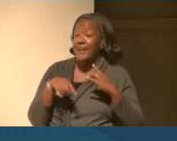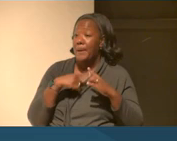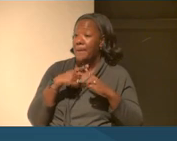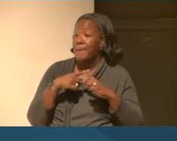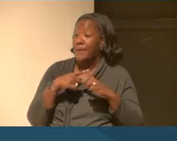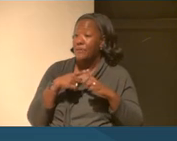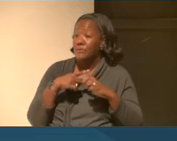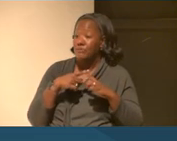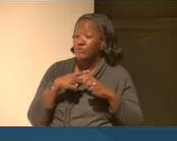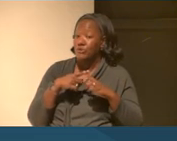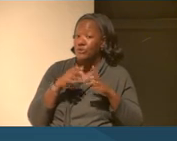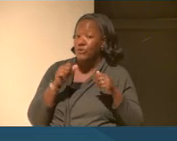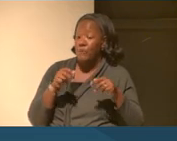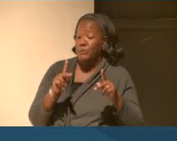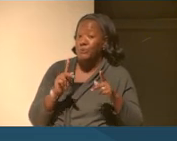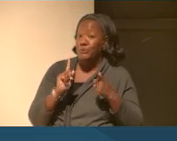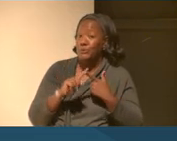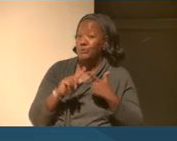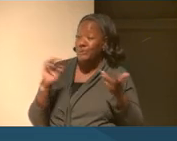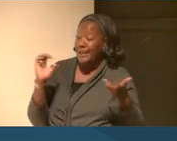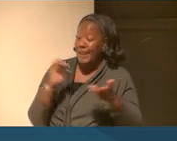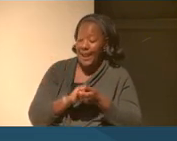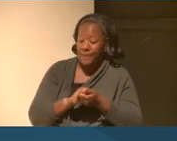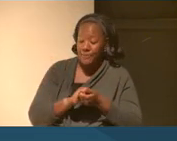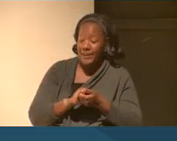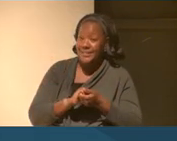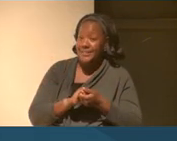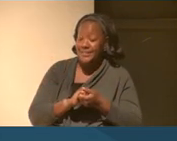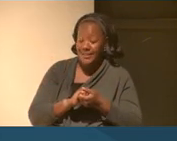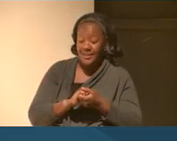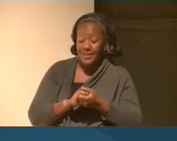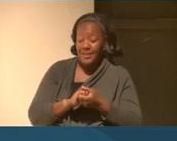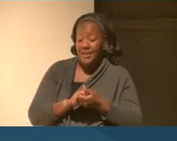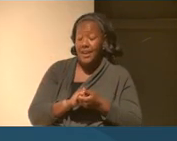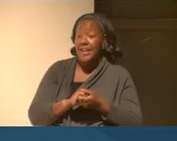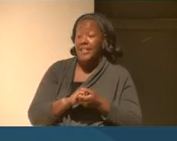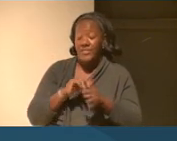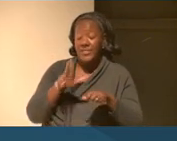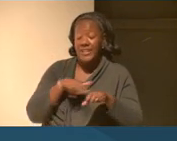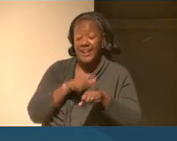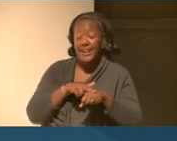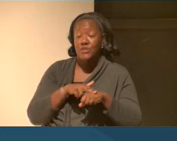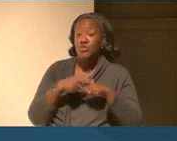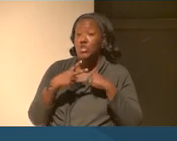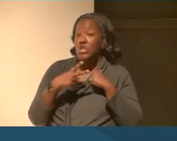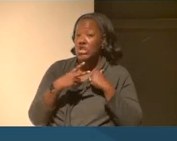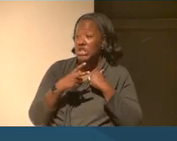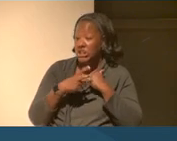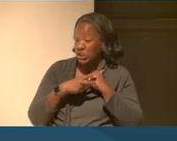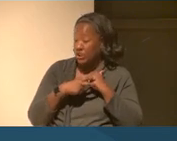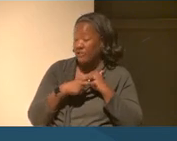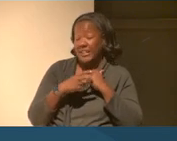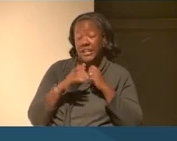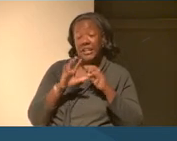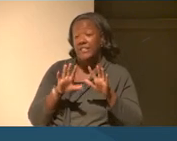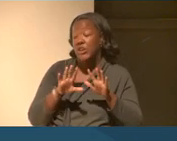about the opportunities to collaborate outside any one of these organizations, the Nature Conservancy included. You know,